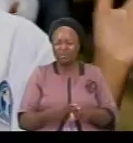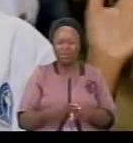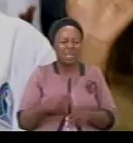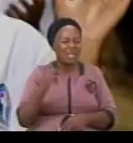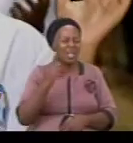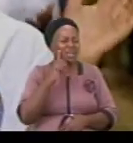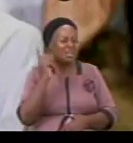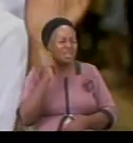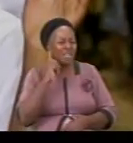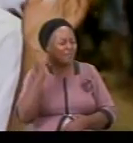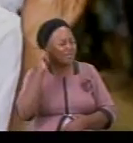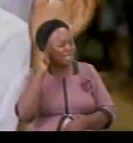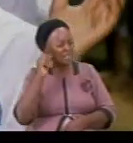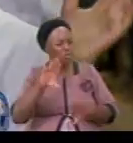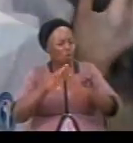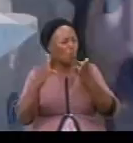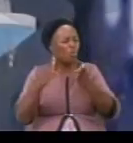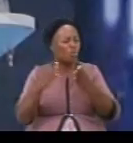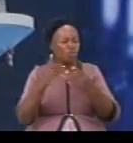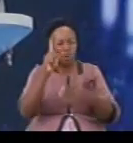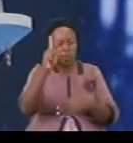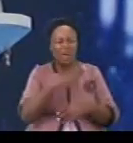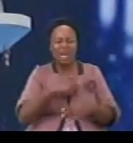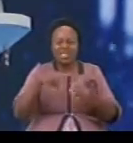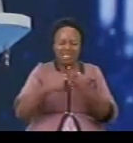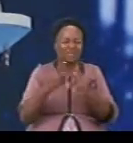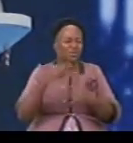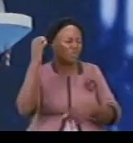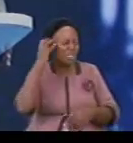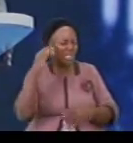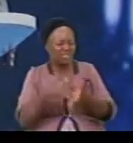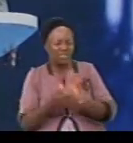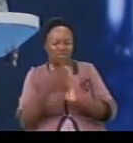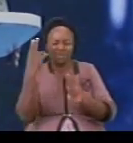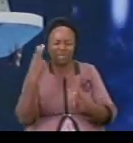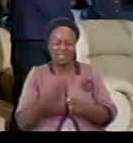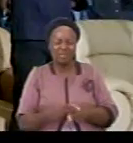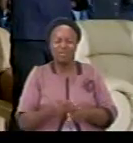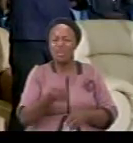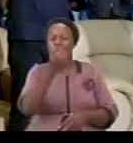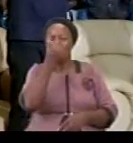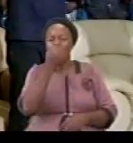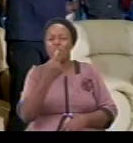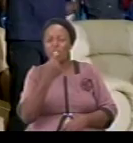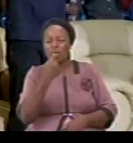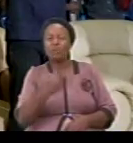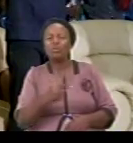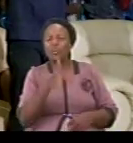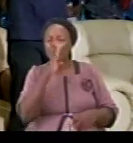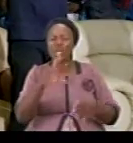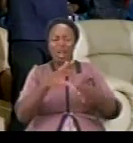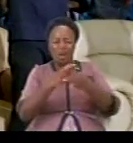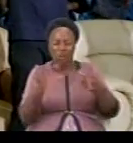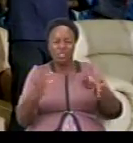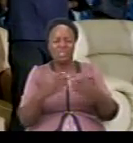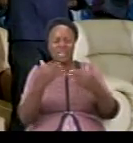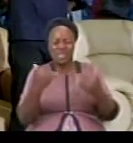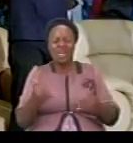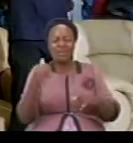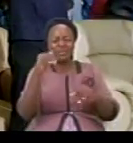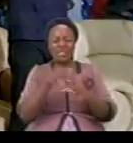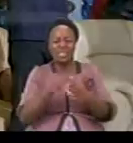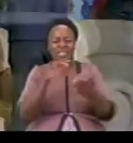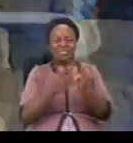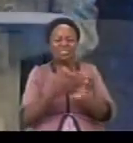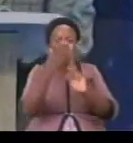hear dumb talks be Lucid in Jesus name I pray for